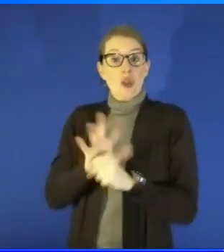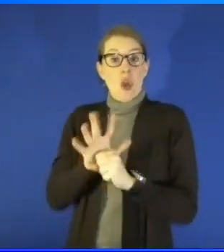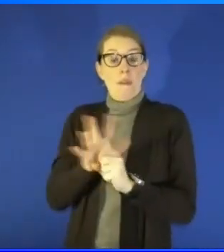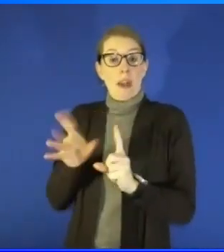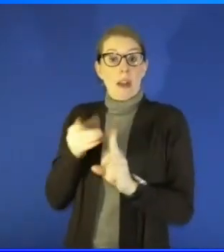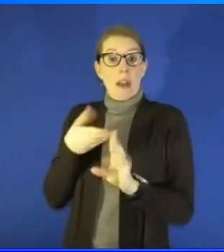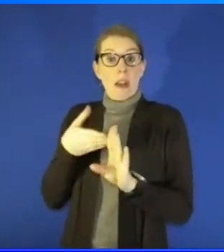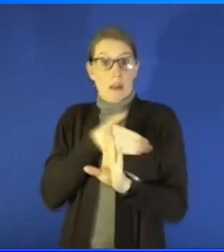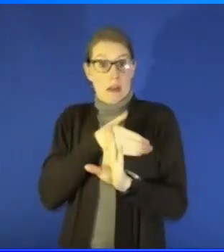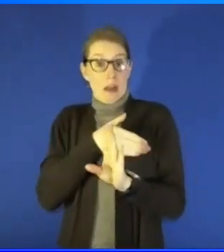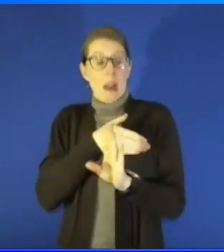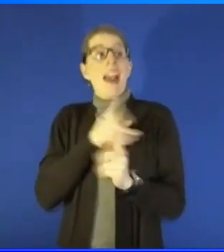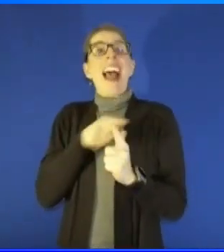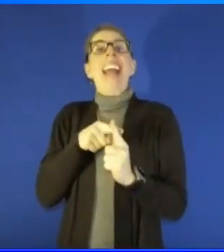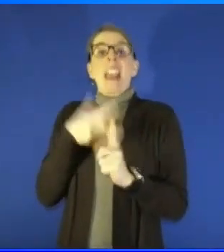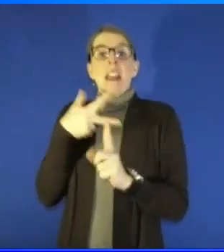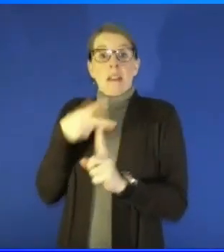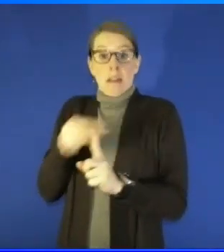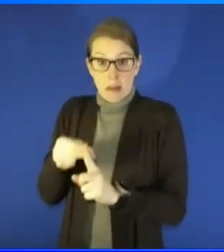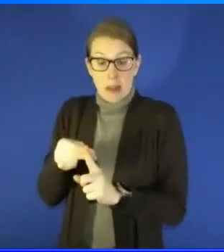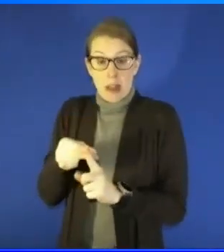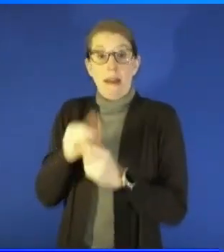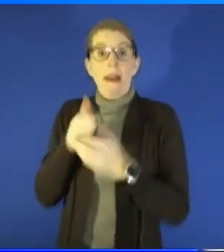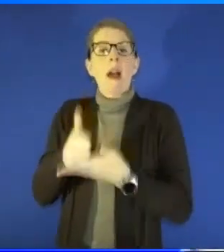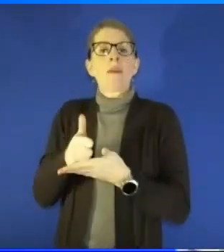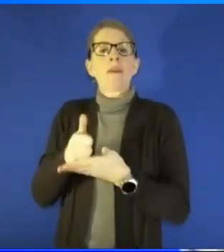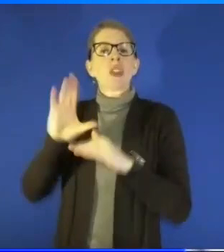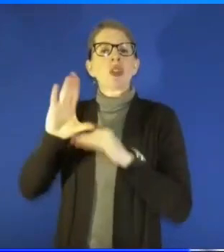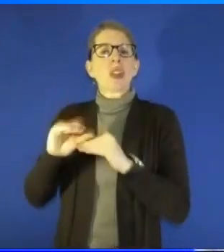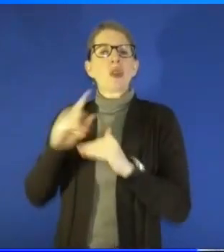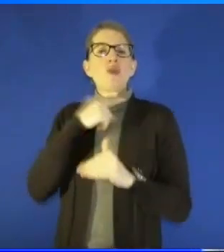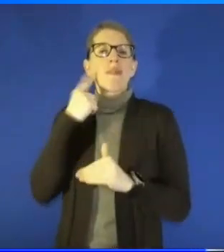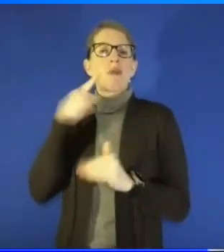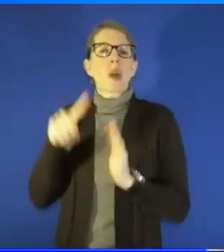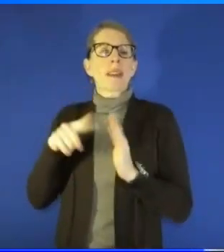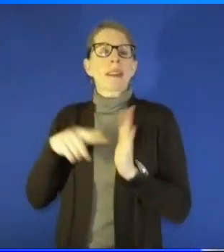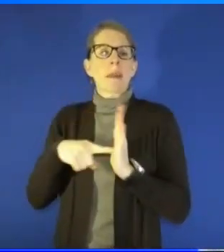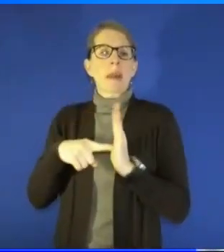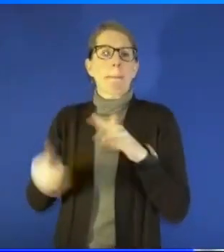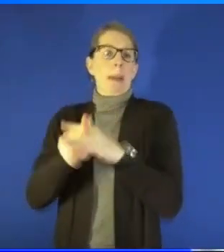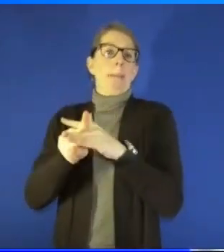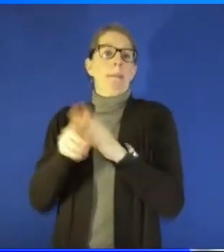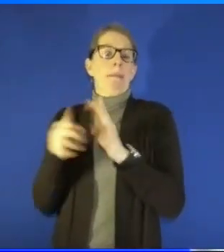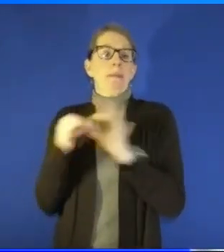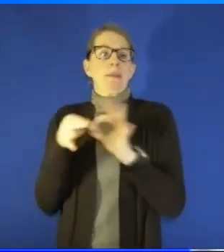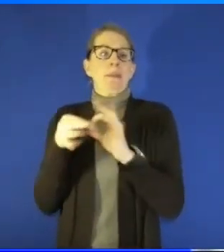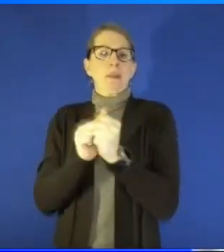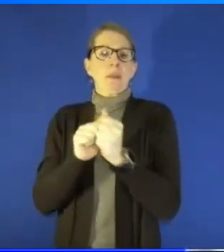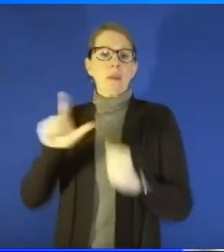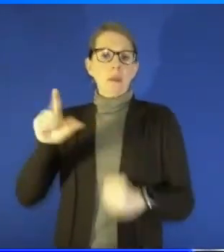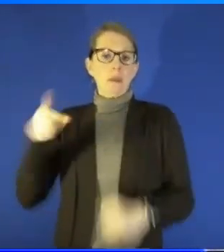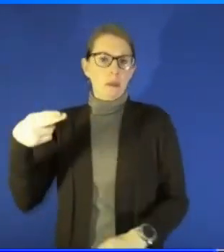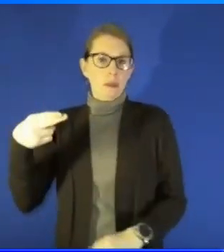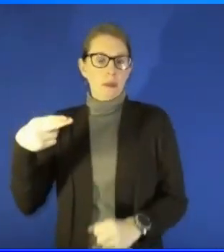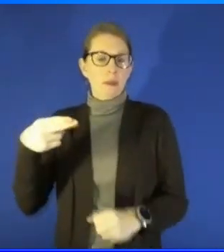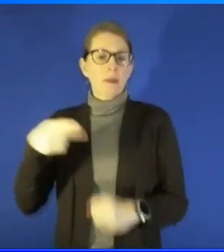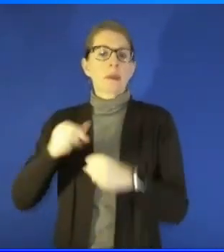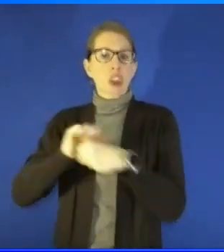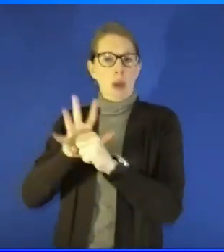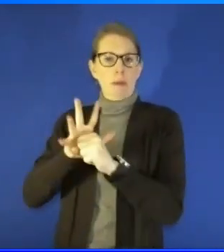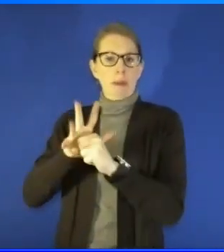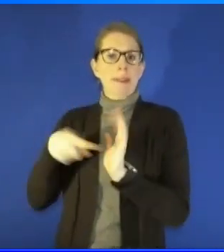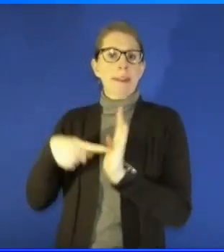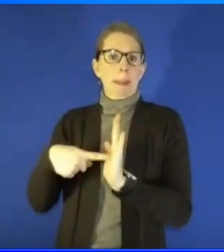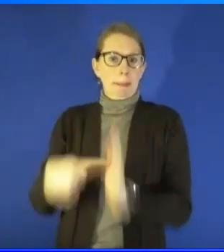it also helps decrease the risk of symptoms related to long COVID. So we now